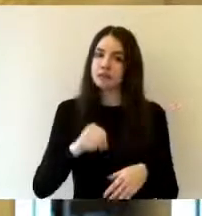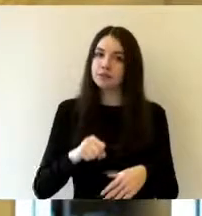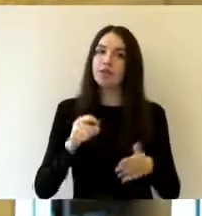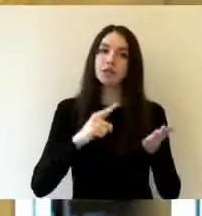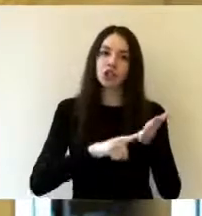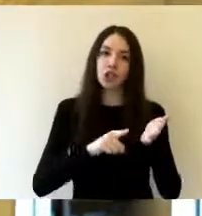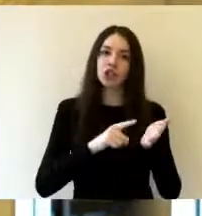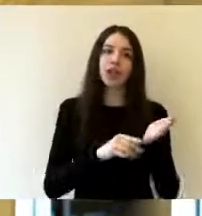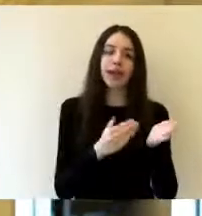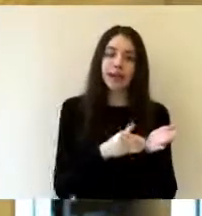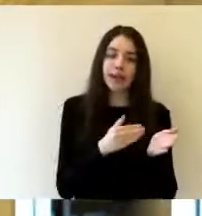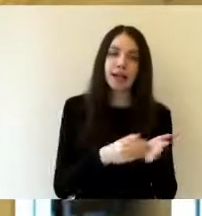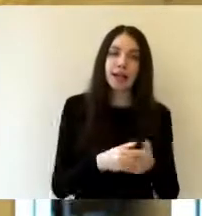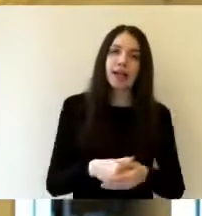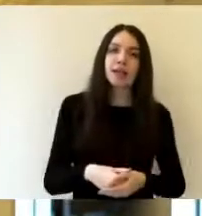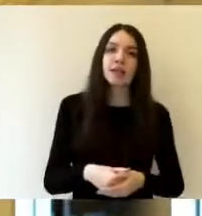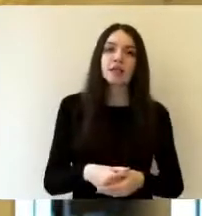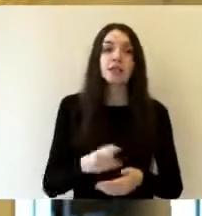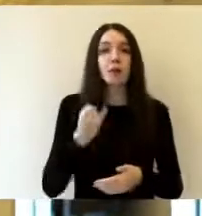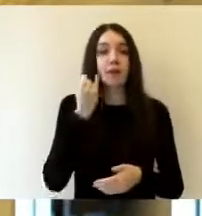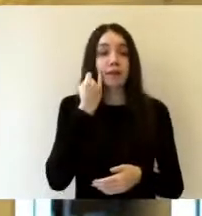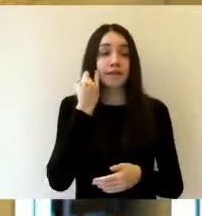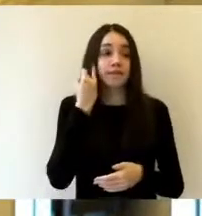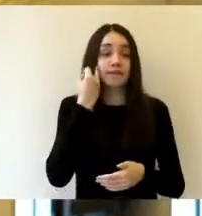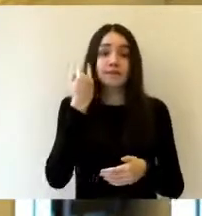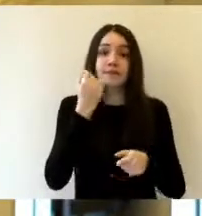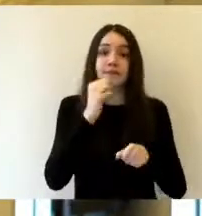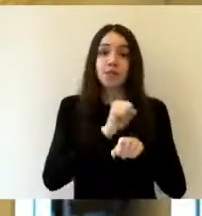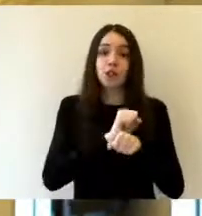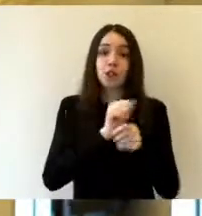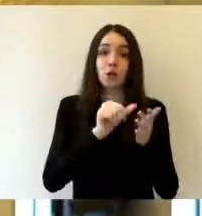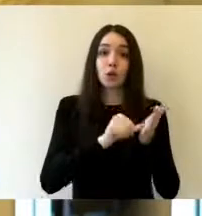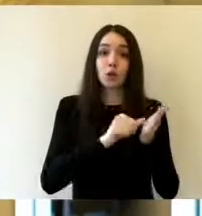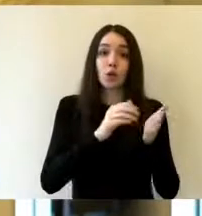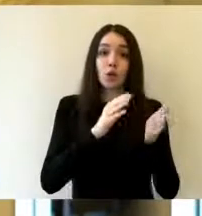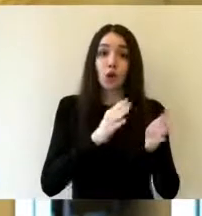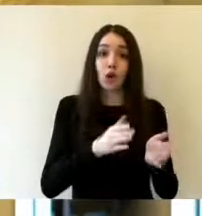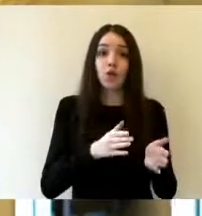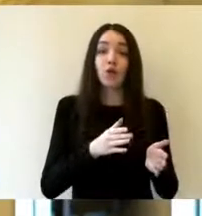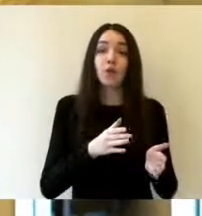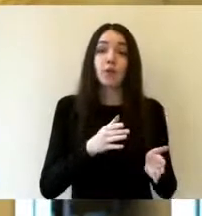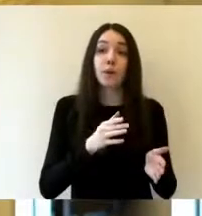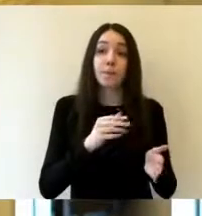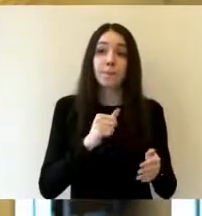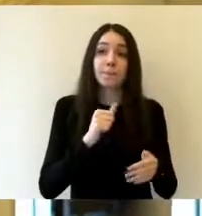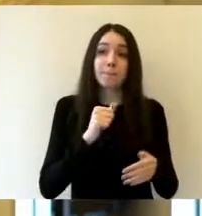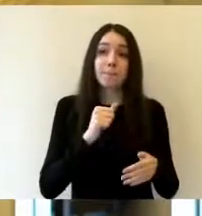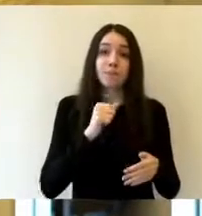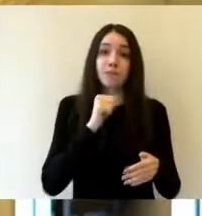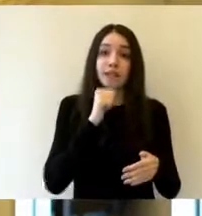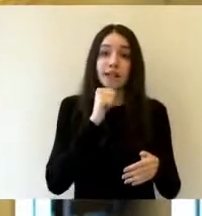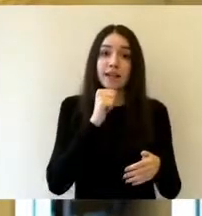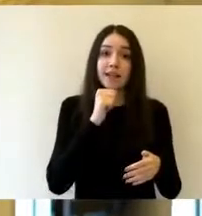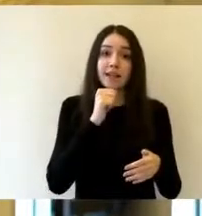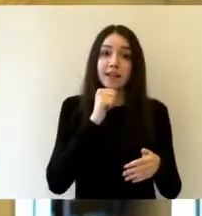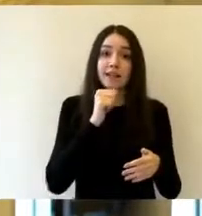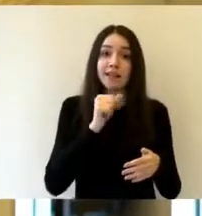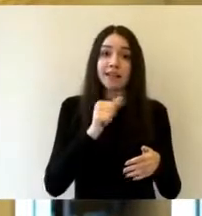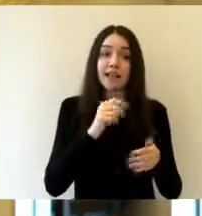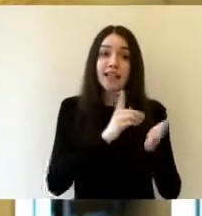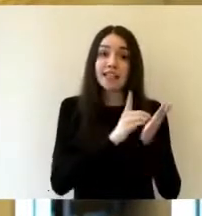as far as I'm concerned, if the stone carver didn't do the design and the layout, they are not responsible for any typos. And that's a whole